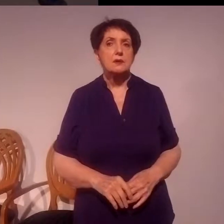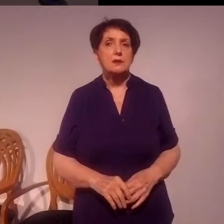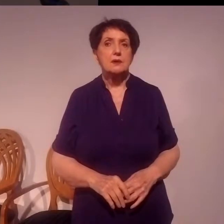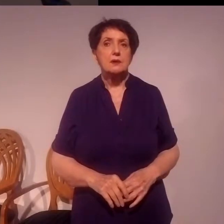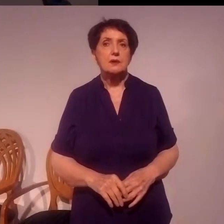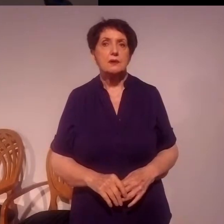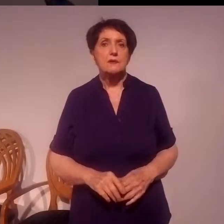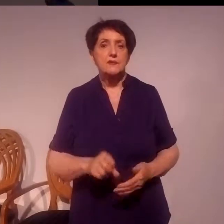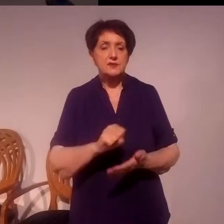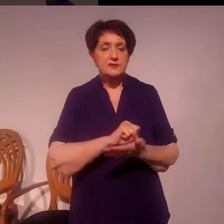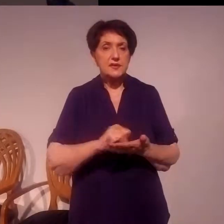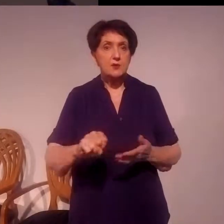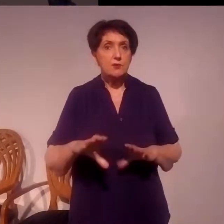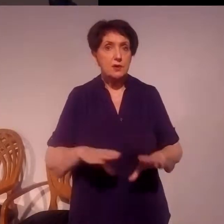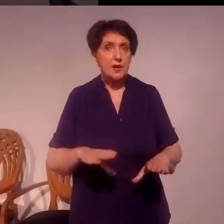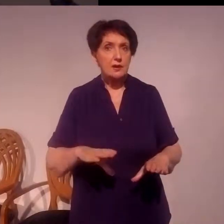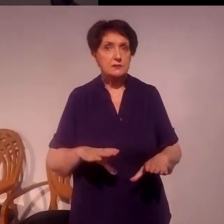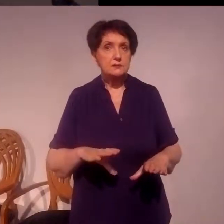This sacred act